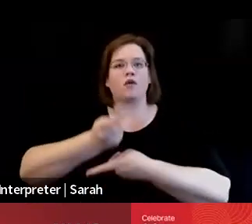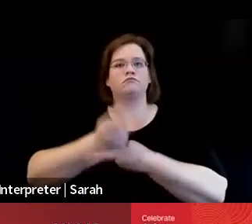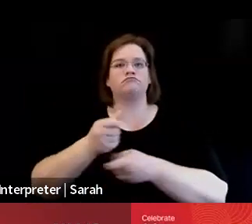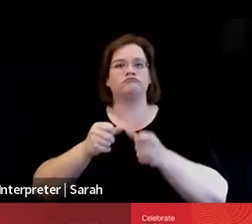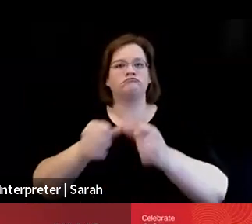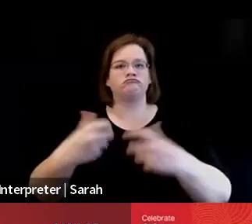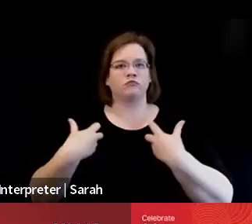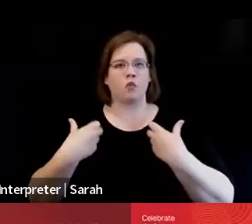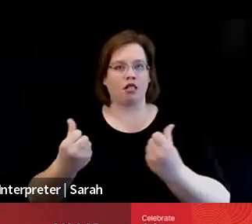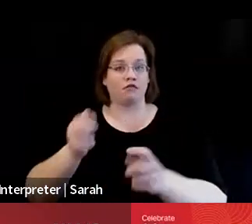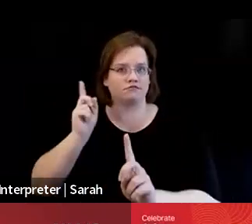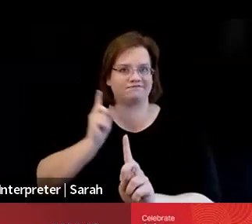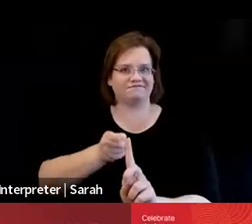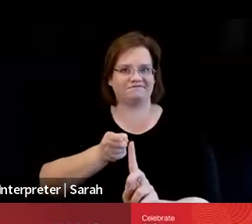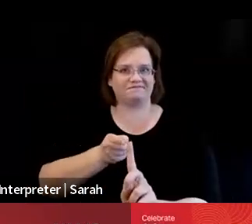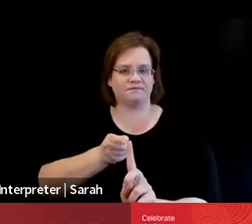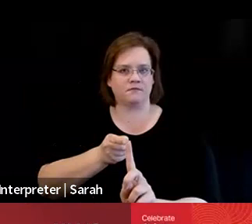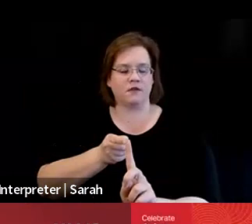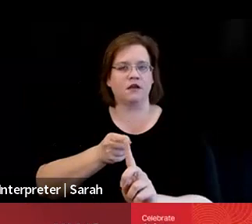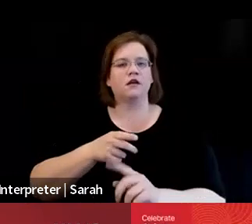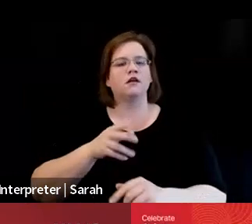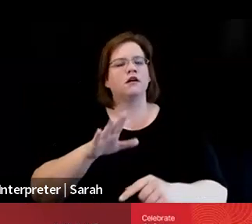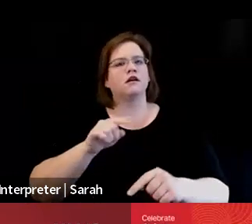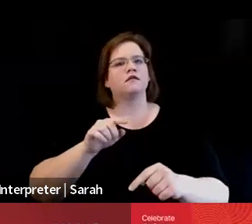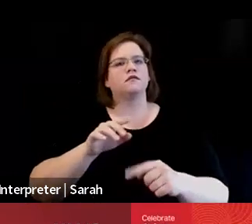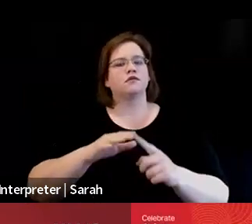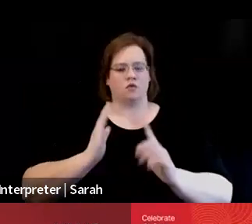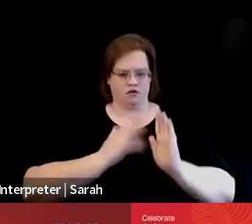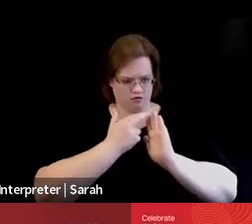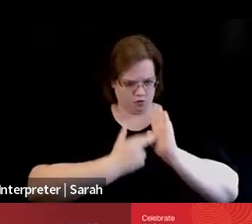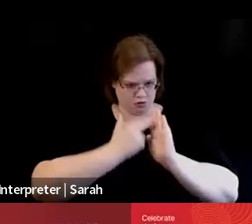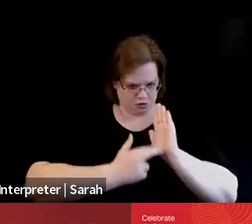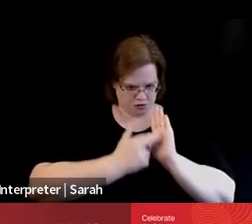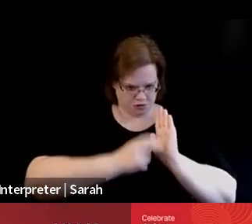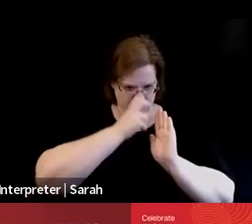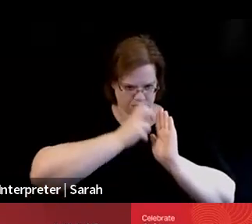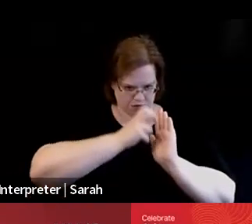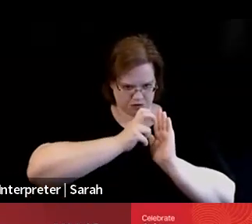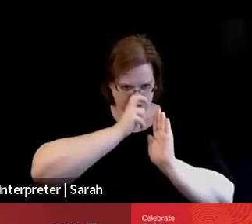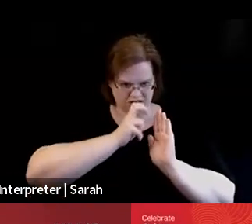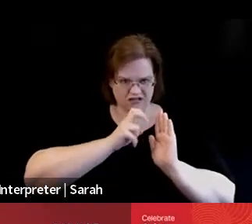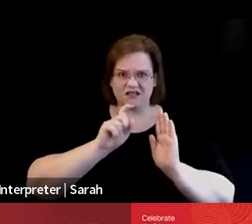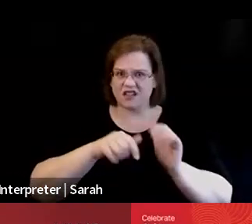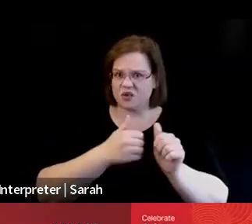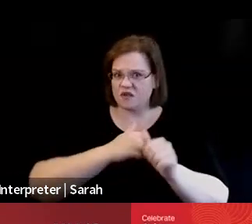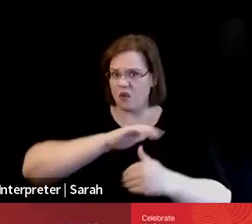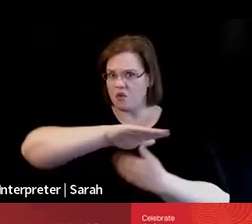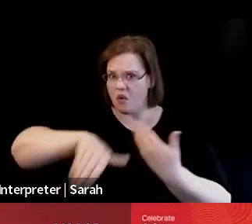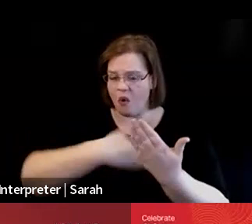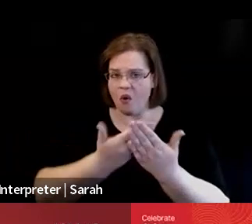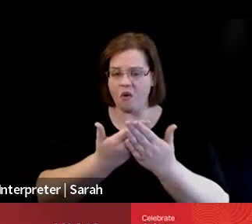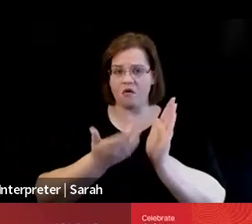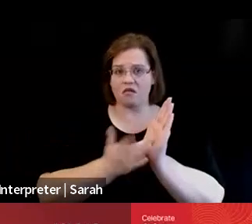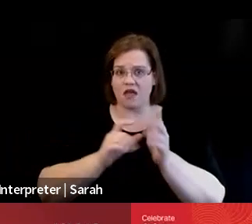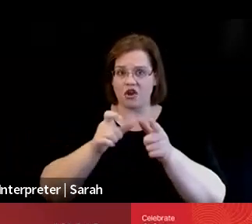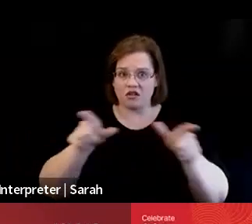That's what it's all about. And so we have to kind of step back from our rules sometimes and say, do we really need to avoid all technical and medical